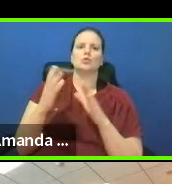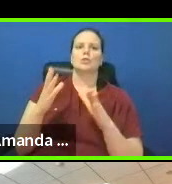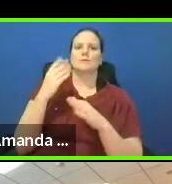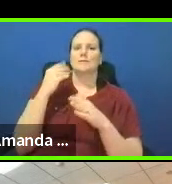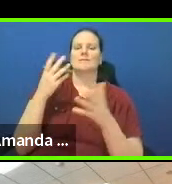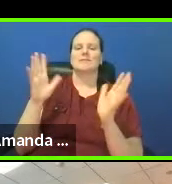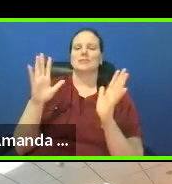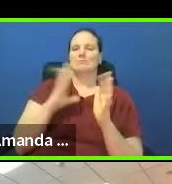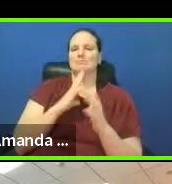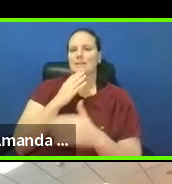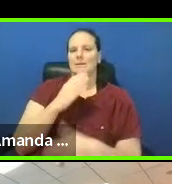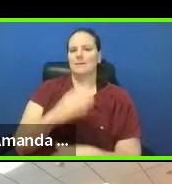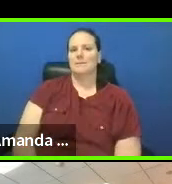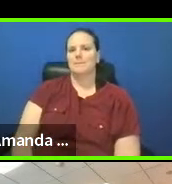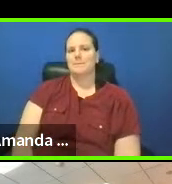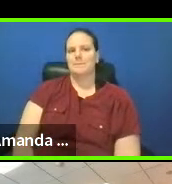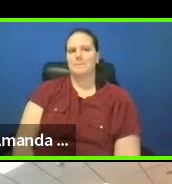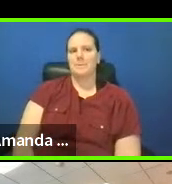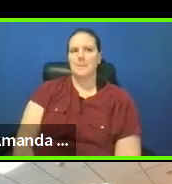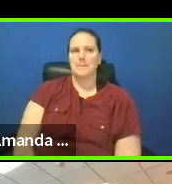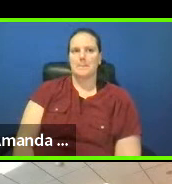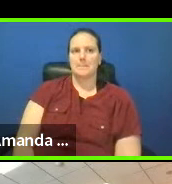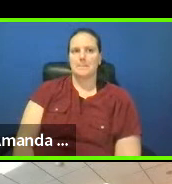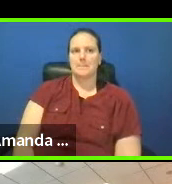done. Thank you.